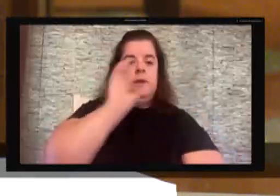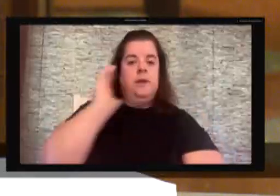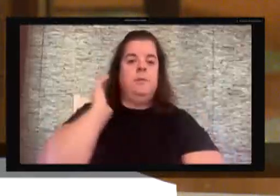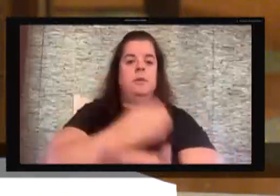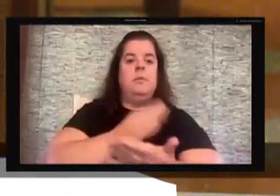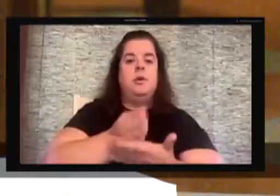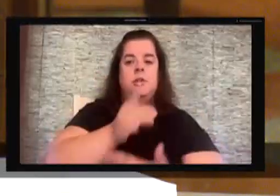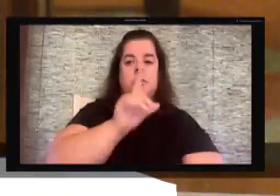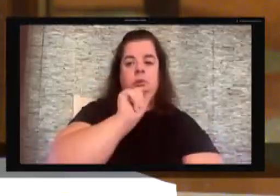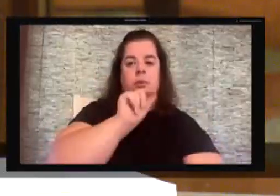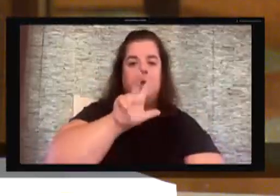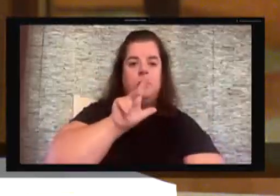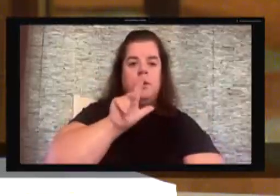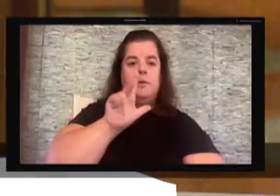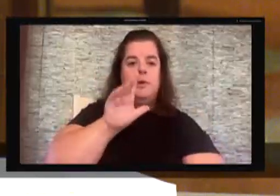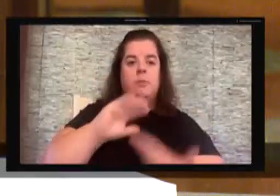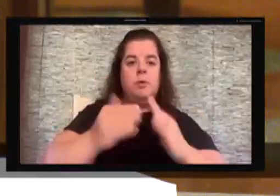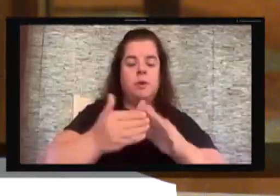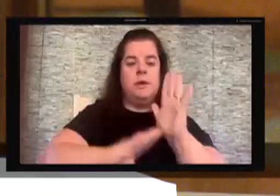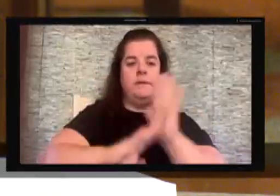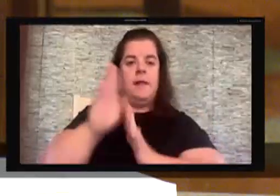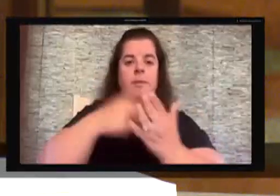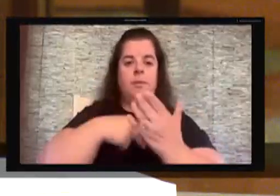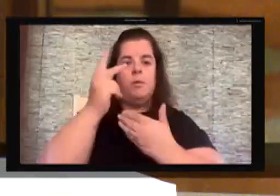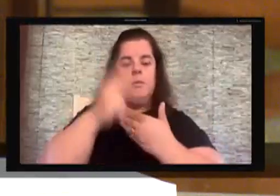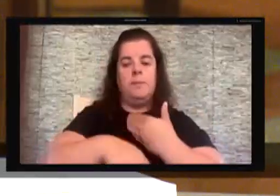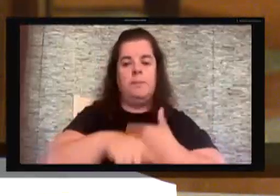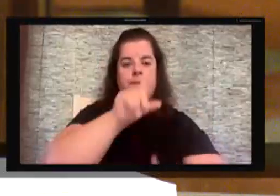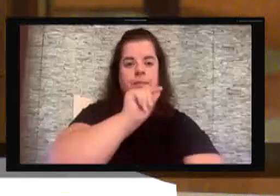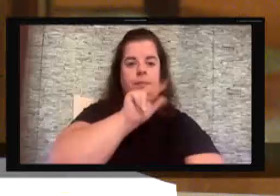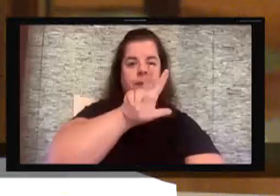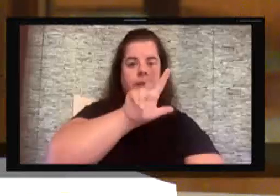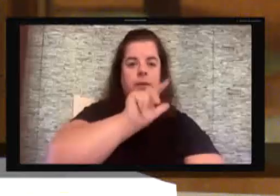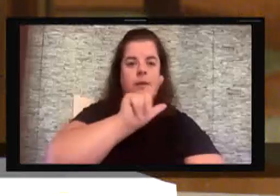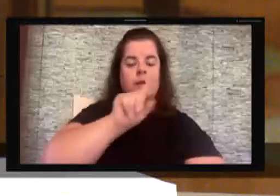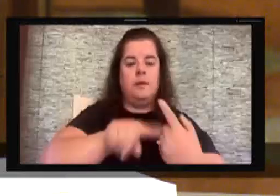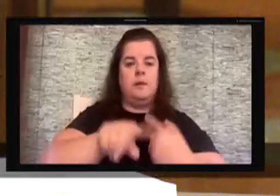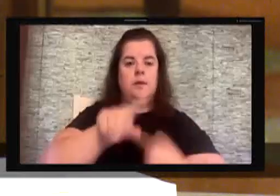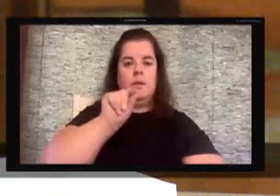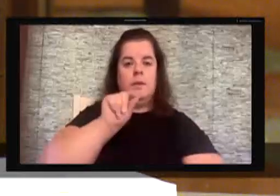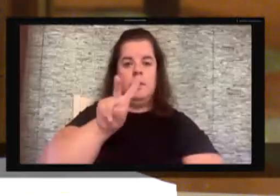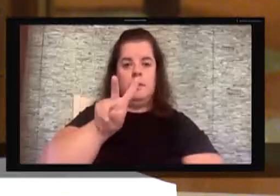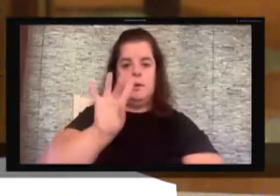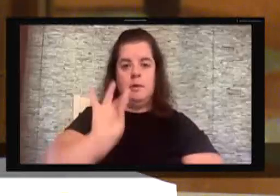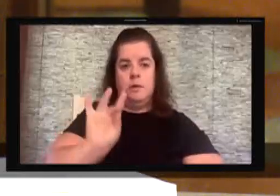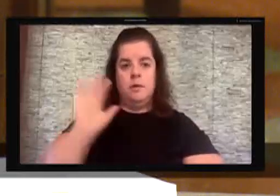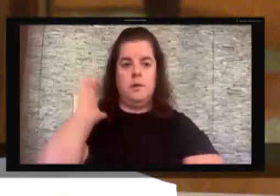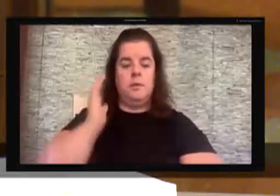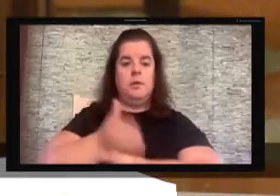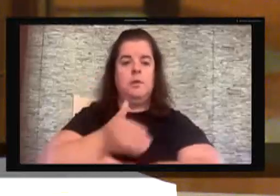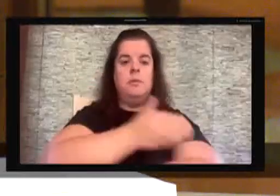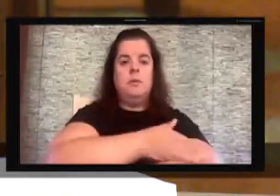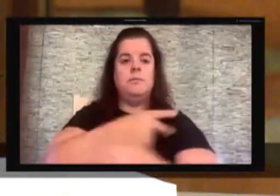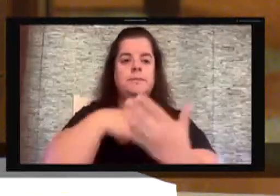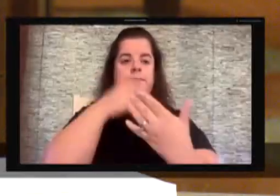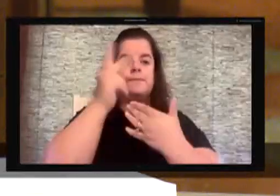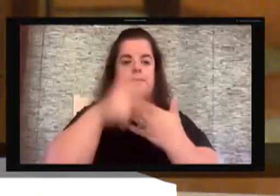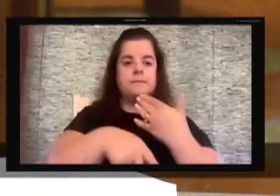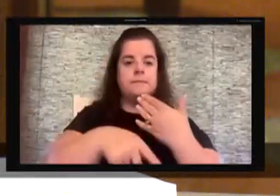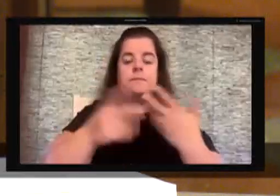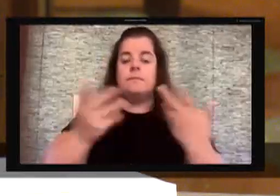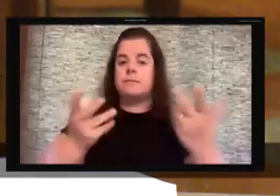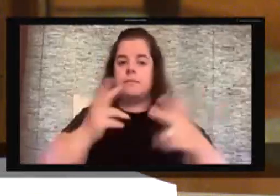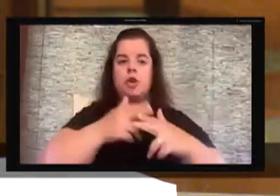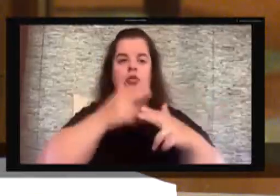the 2023 community development program, and the 2023 through 2028 capital improvement program